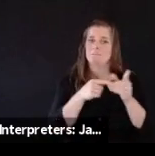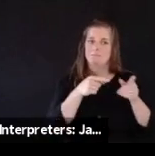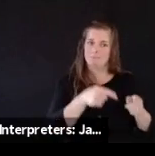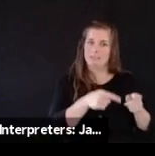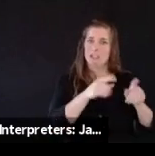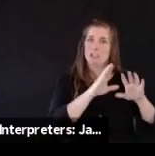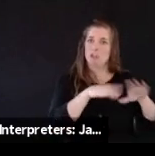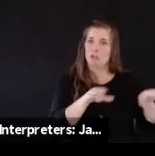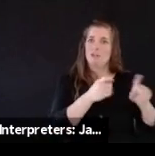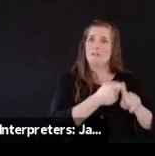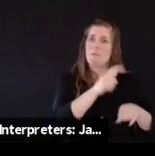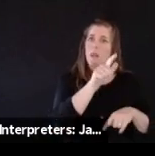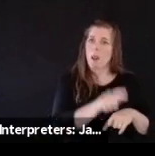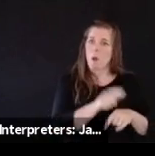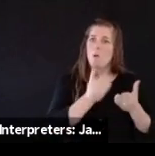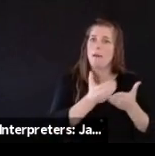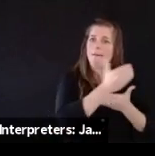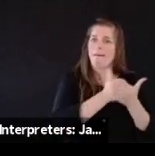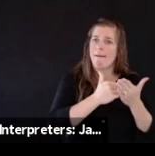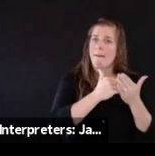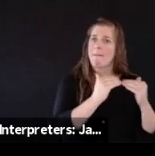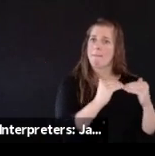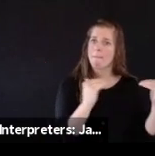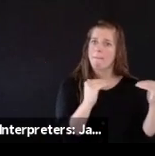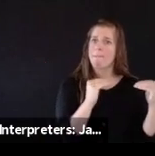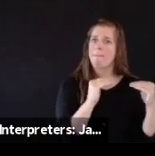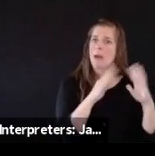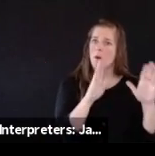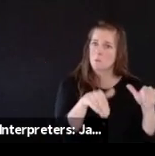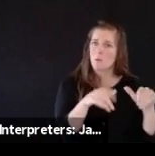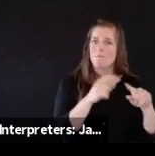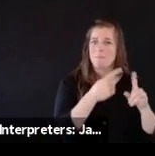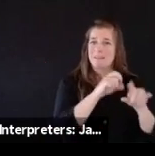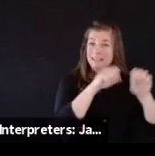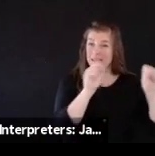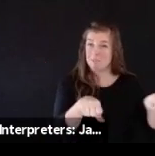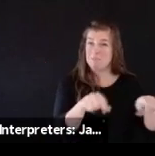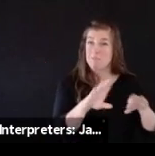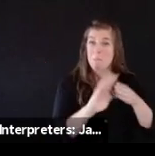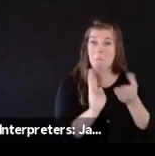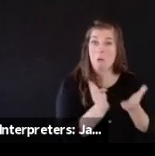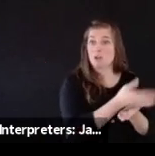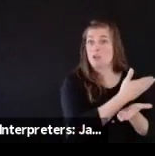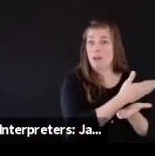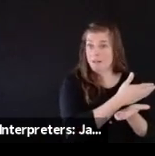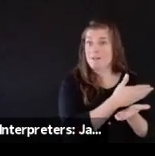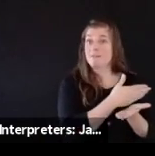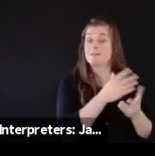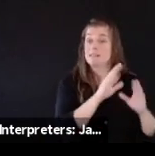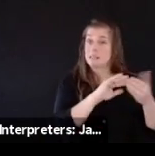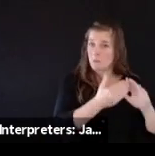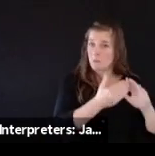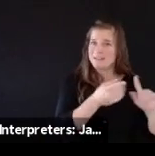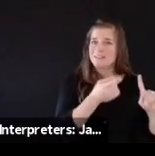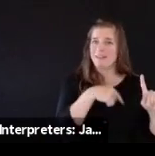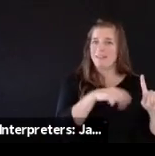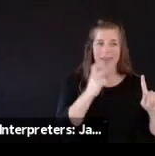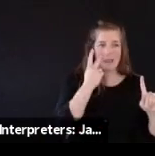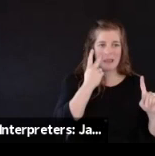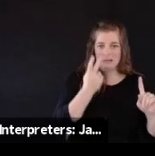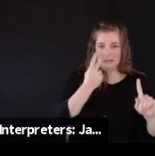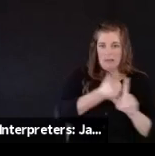from low income households and from historically systematically marginalized populations are able to see themselves reflected